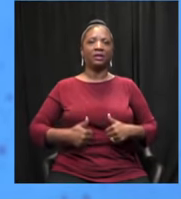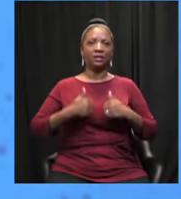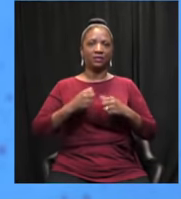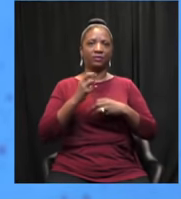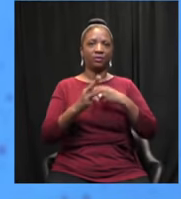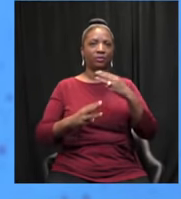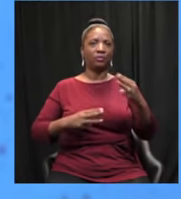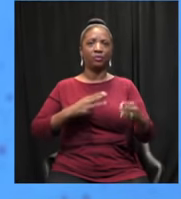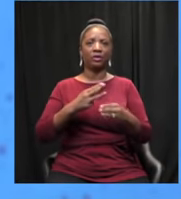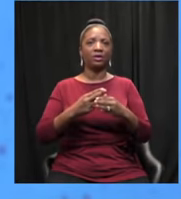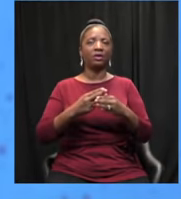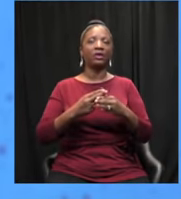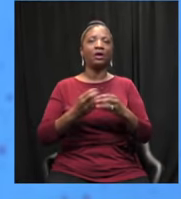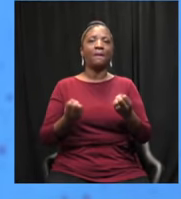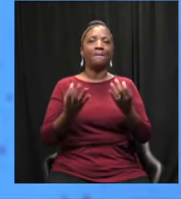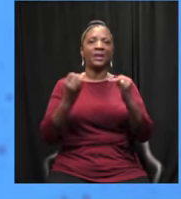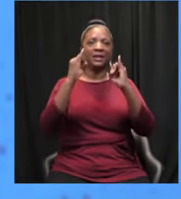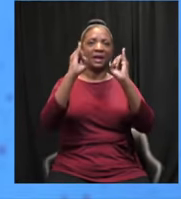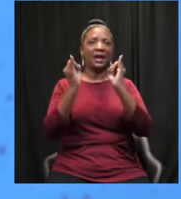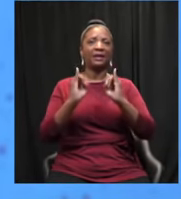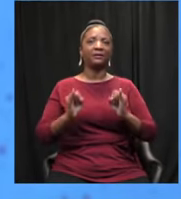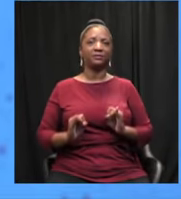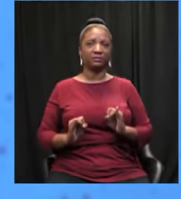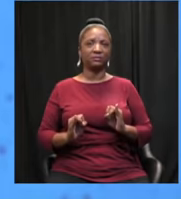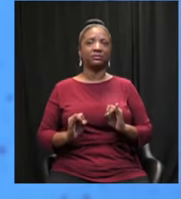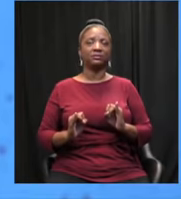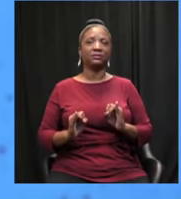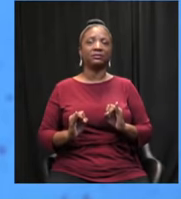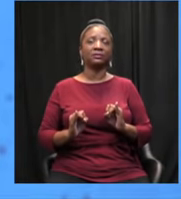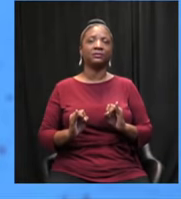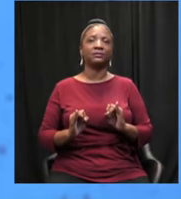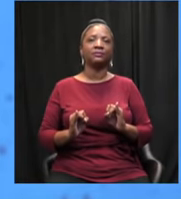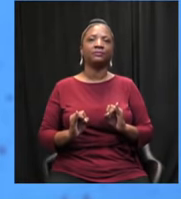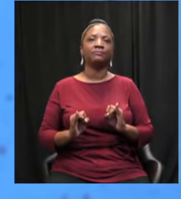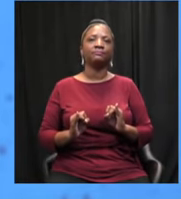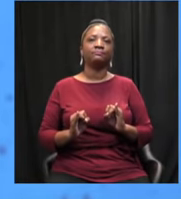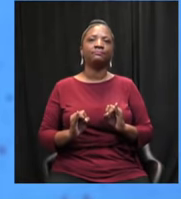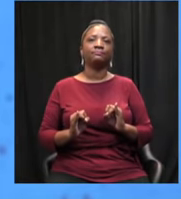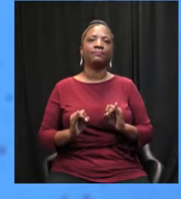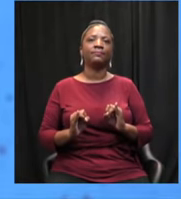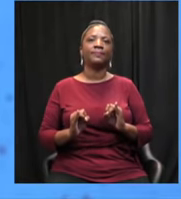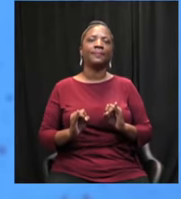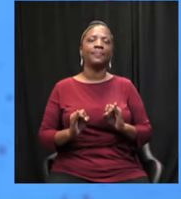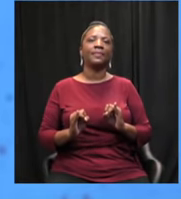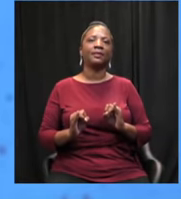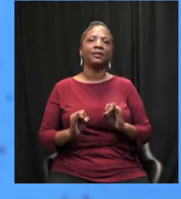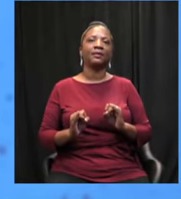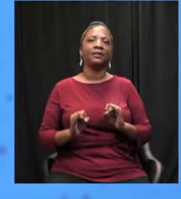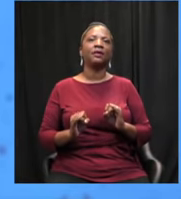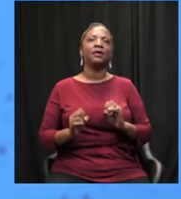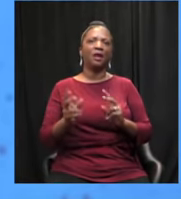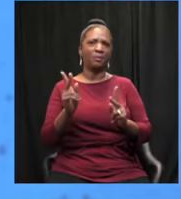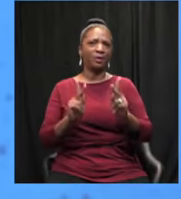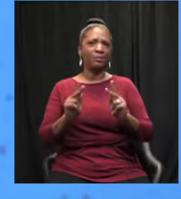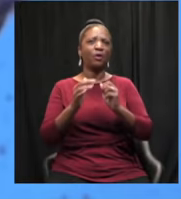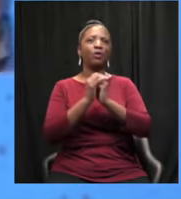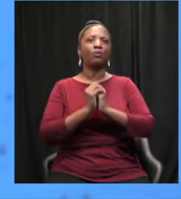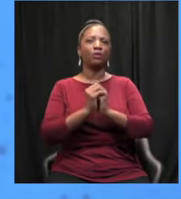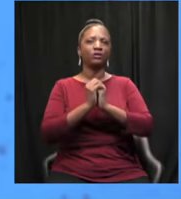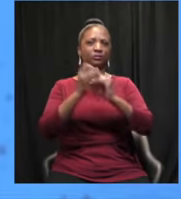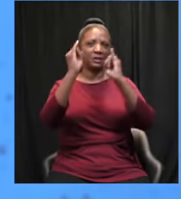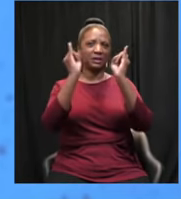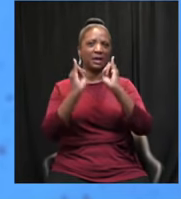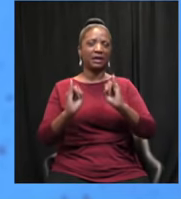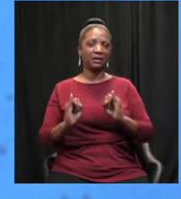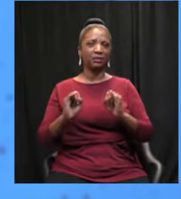of all kinds. We've got all kinds of idols that are pulling people to worship them. We've got this new